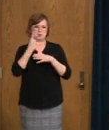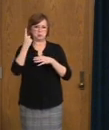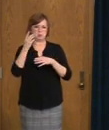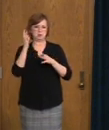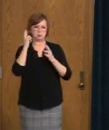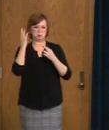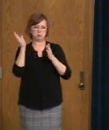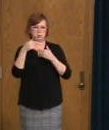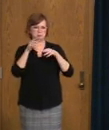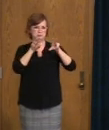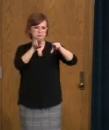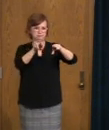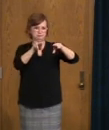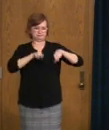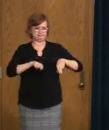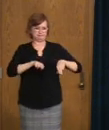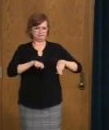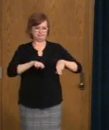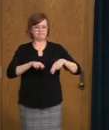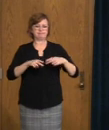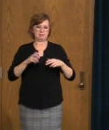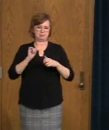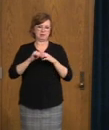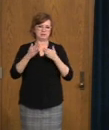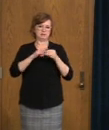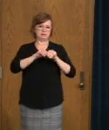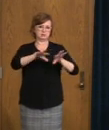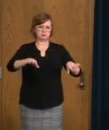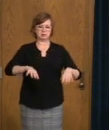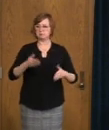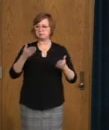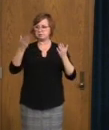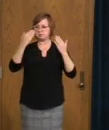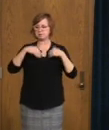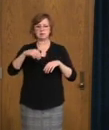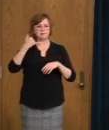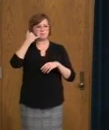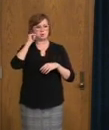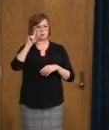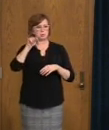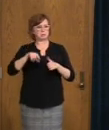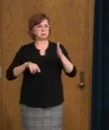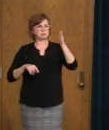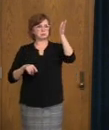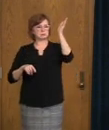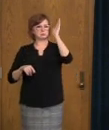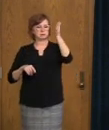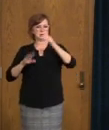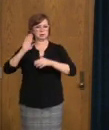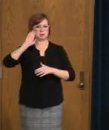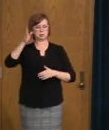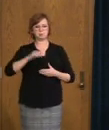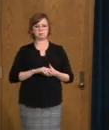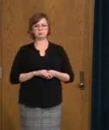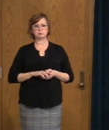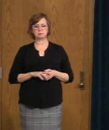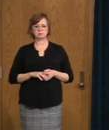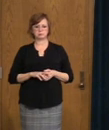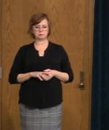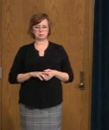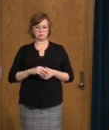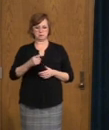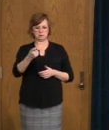Let's go to a question on the phones, please. We have Zach Visera with the Star Phoenix. Hi there. This one